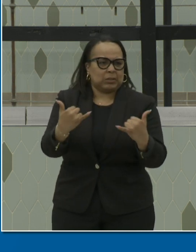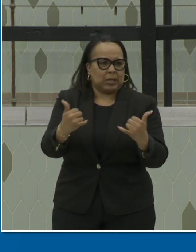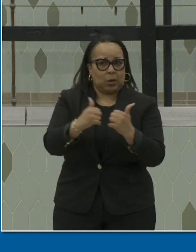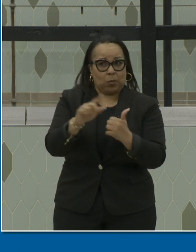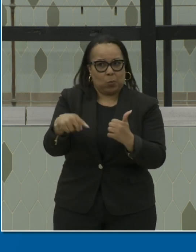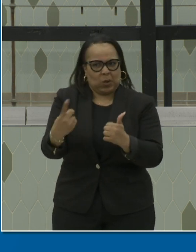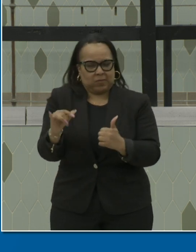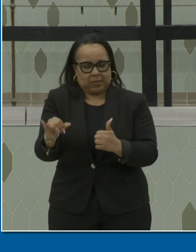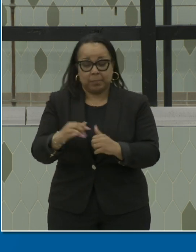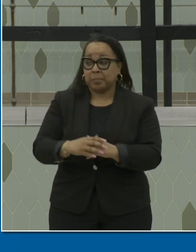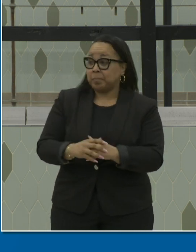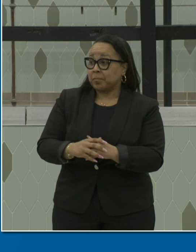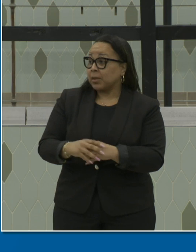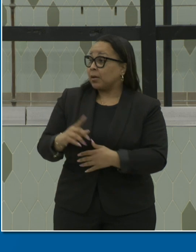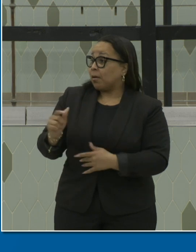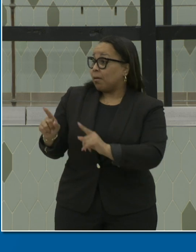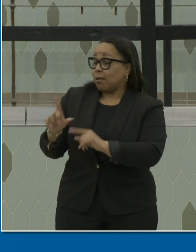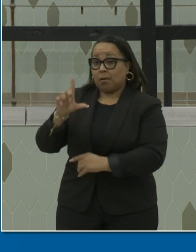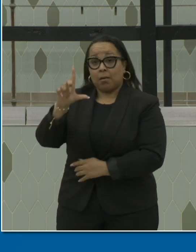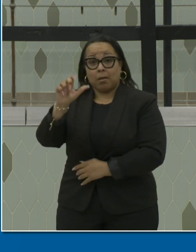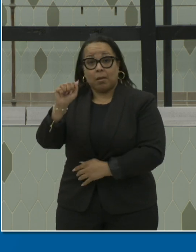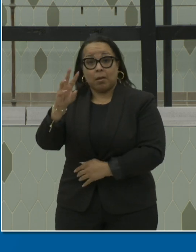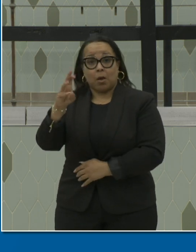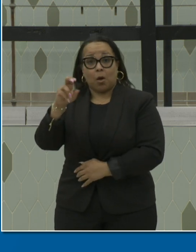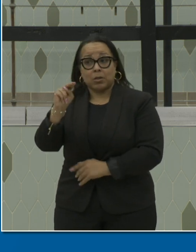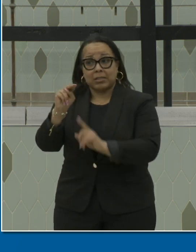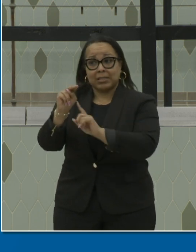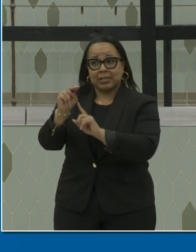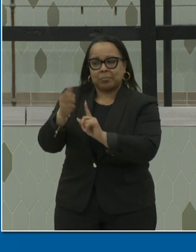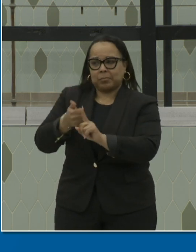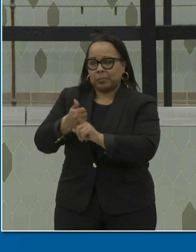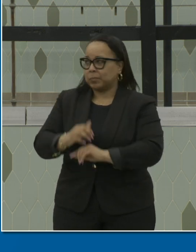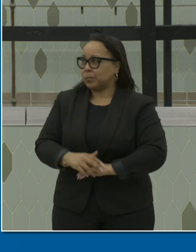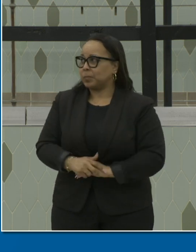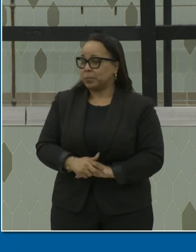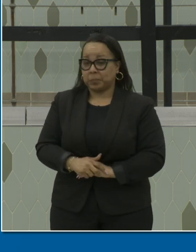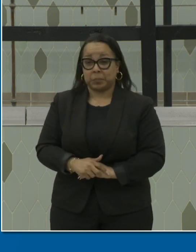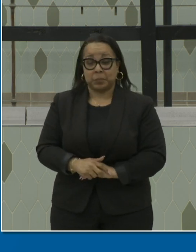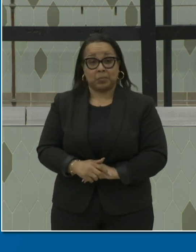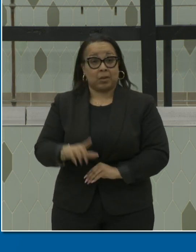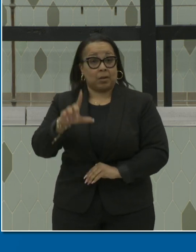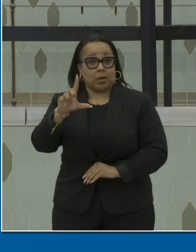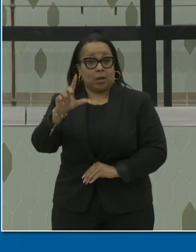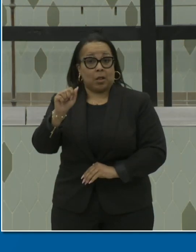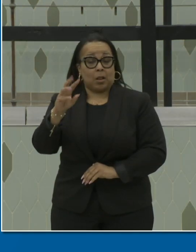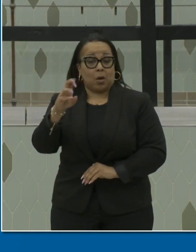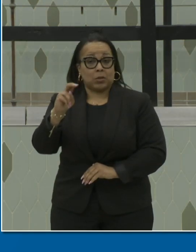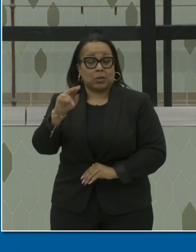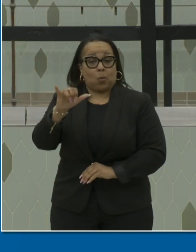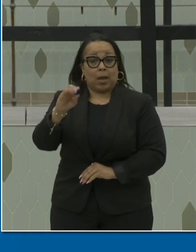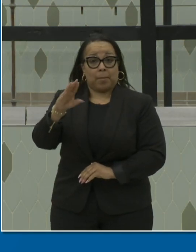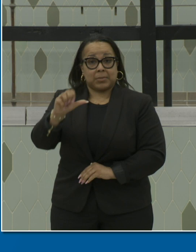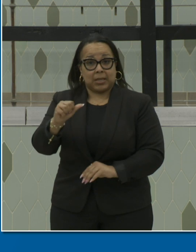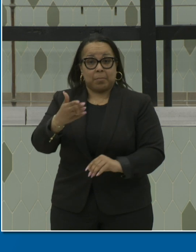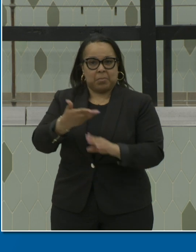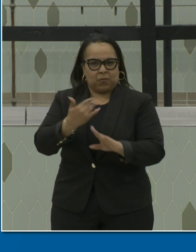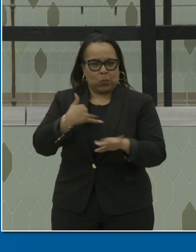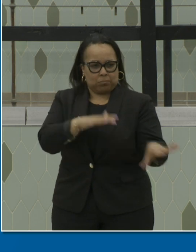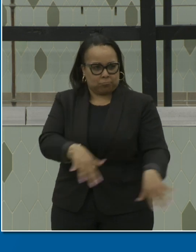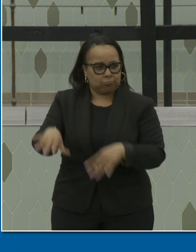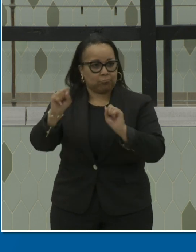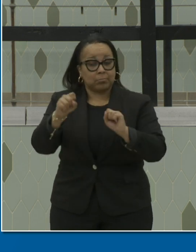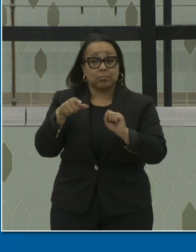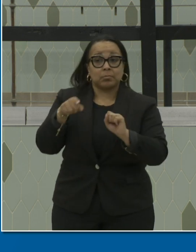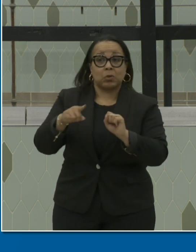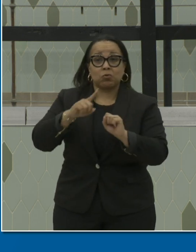of them. And what Lawson was, it was the Lawson YMCA before we took it over, and